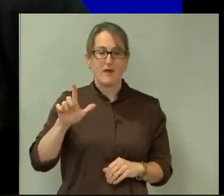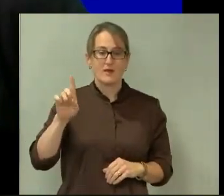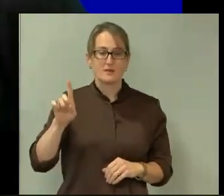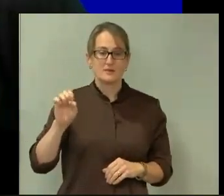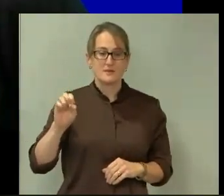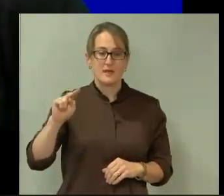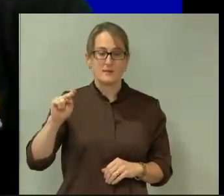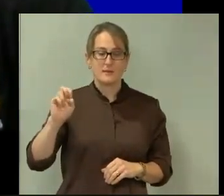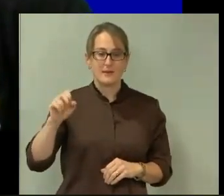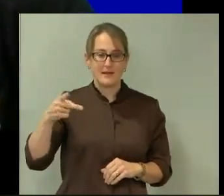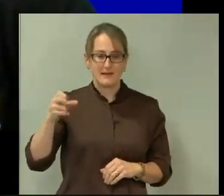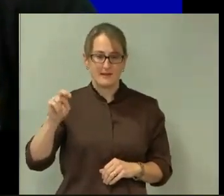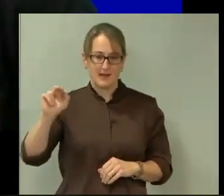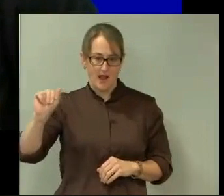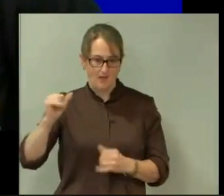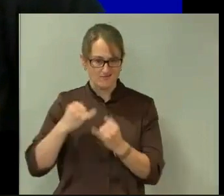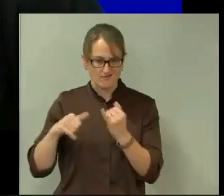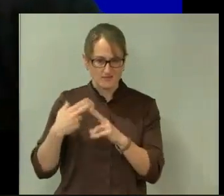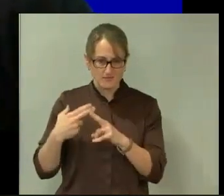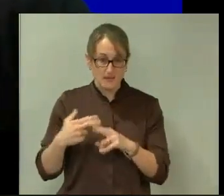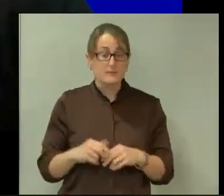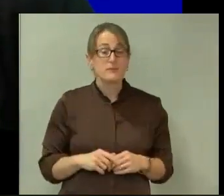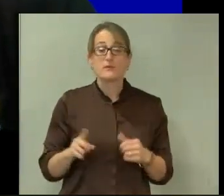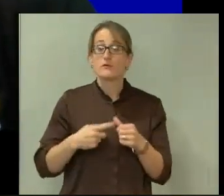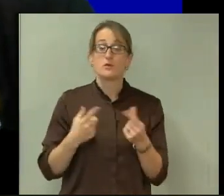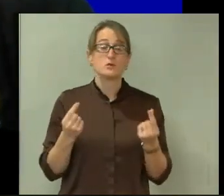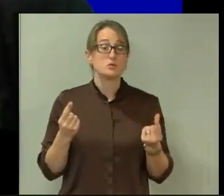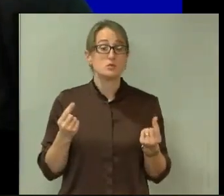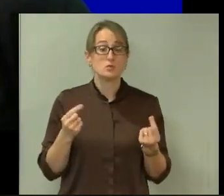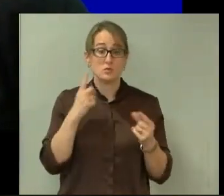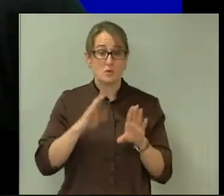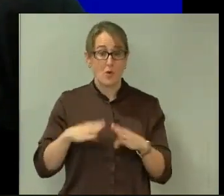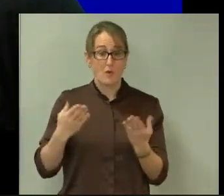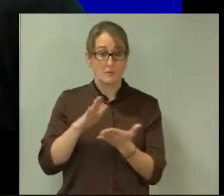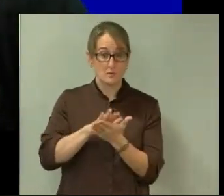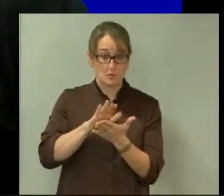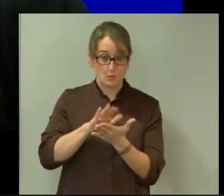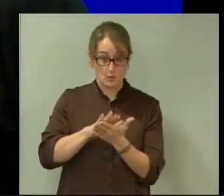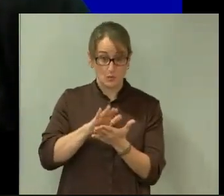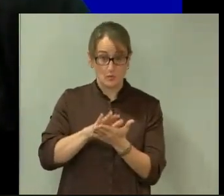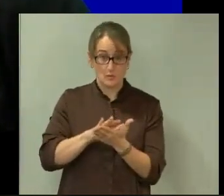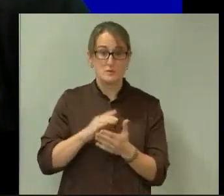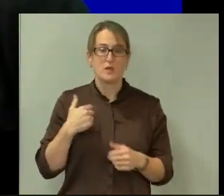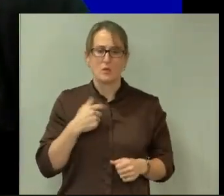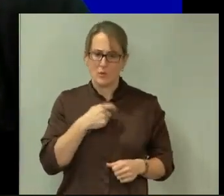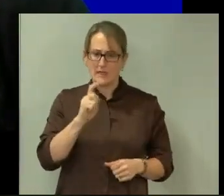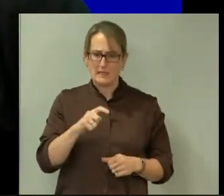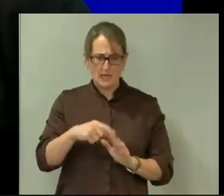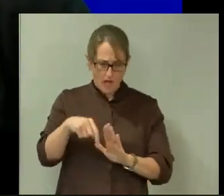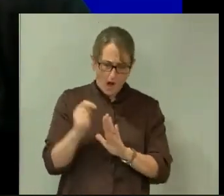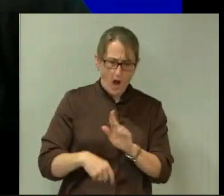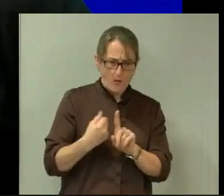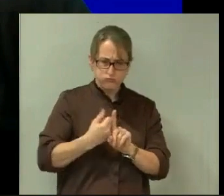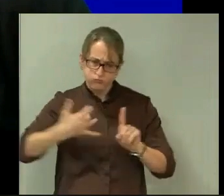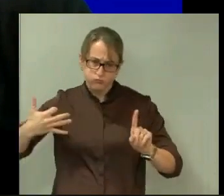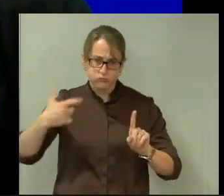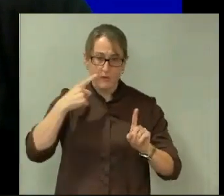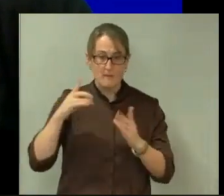The first thing we need to open up schools is that we need a really serious, comprehensive plan on what's going to